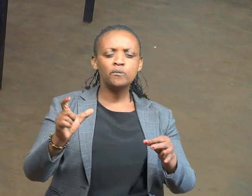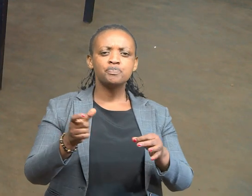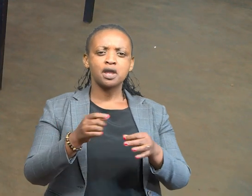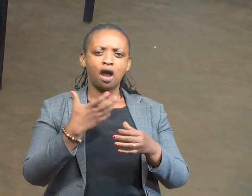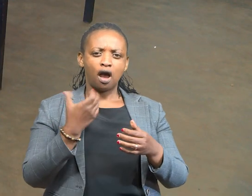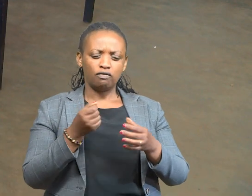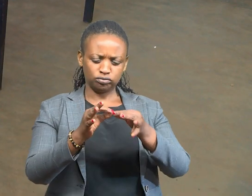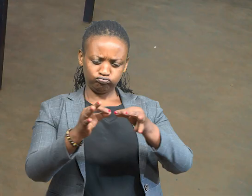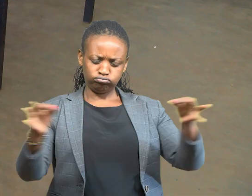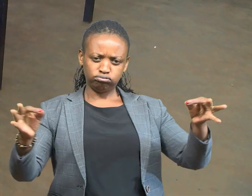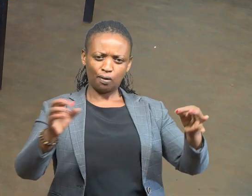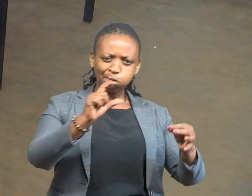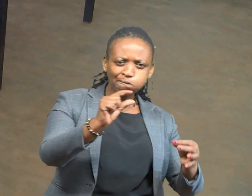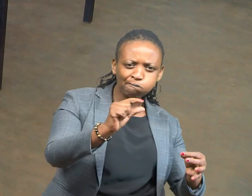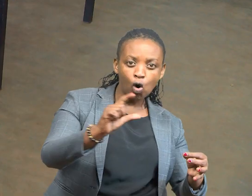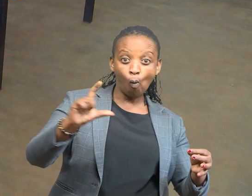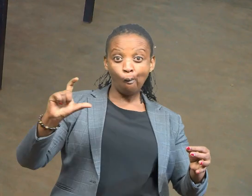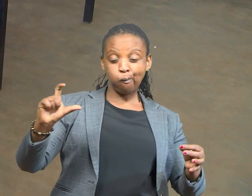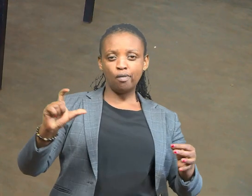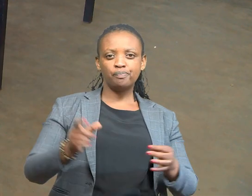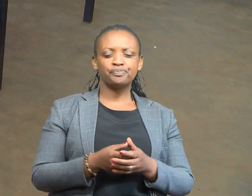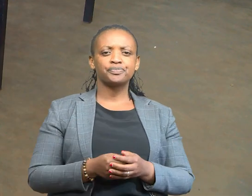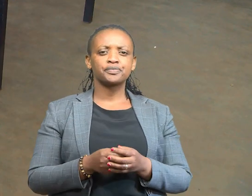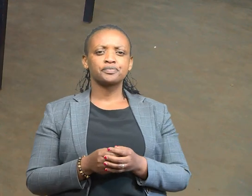mass? Measurement. Mass?